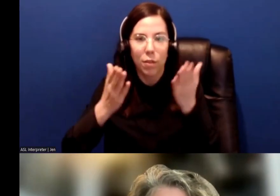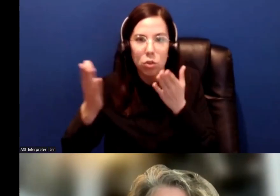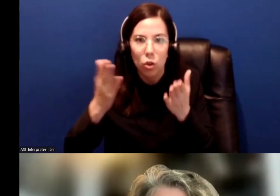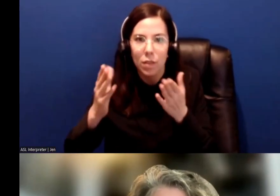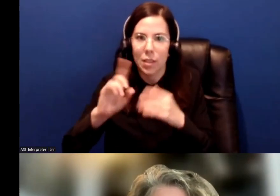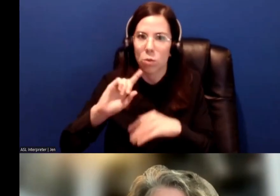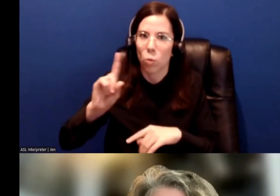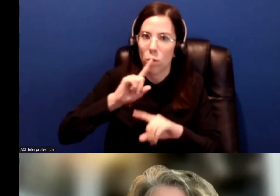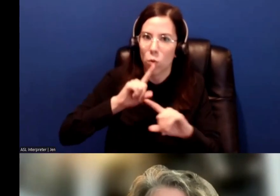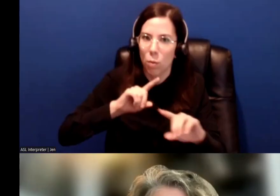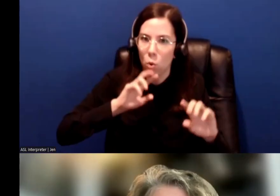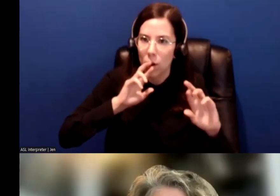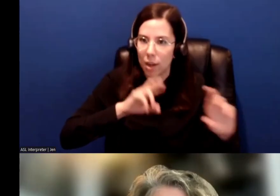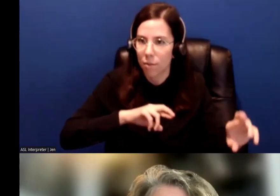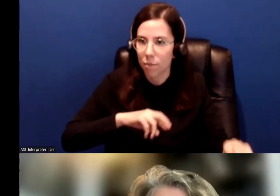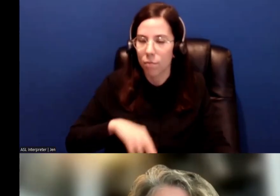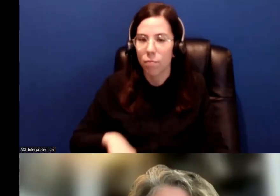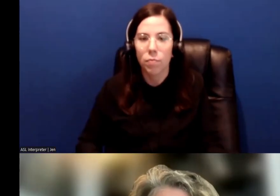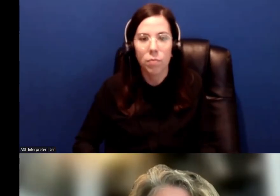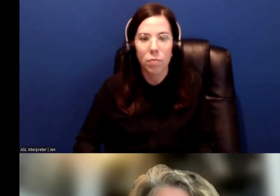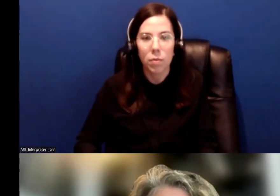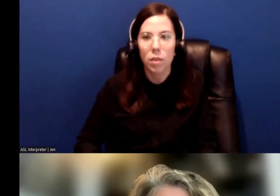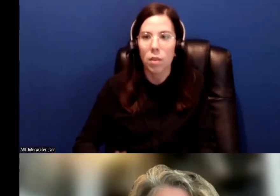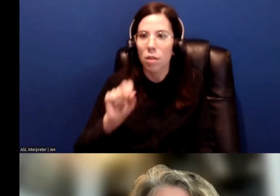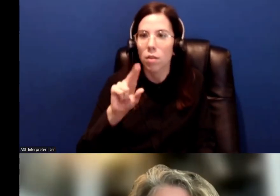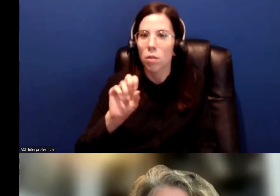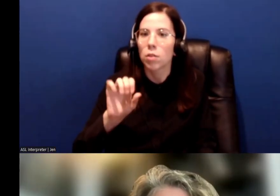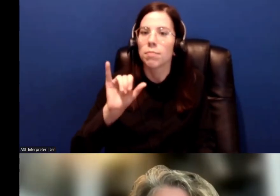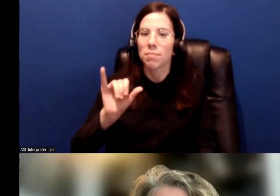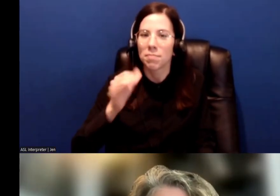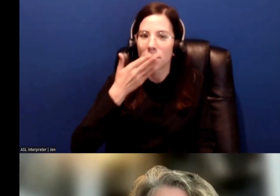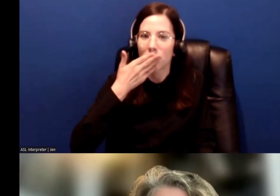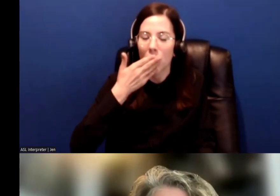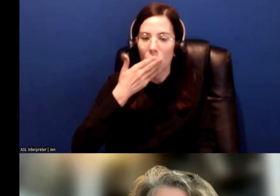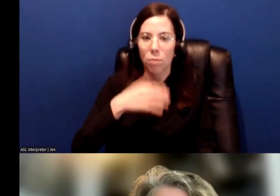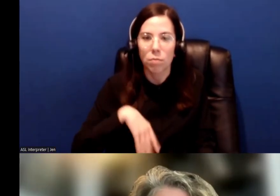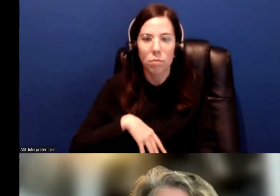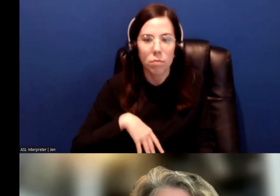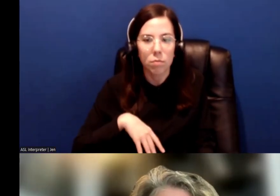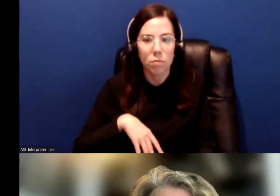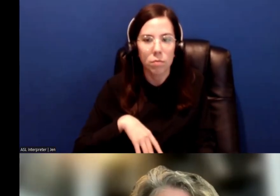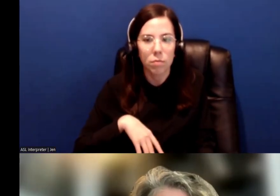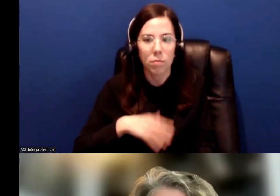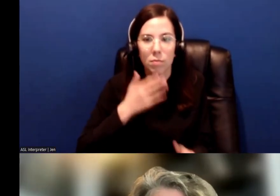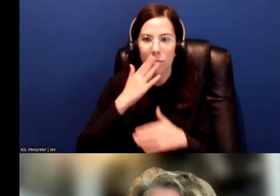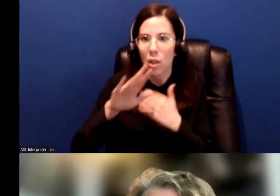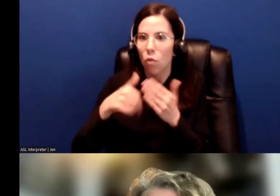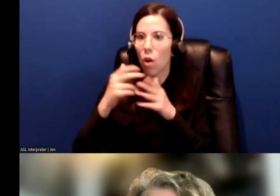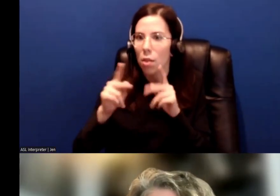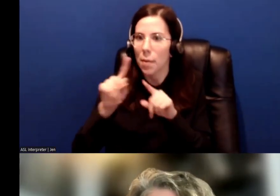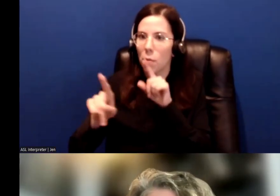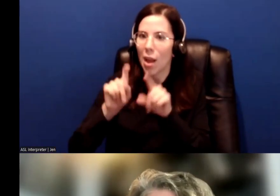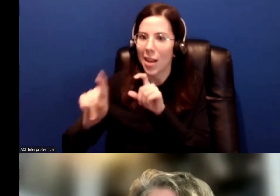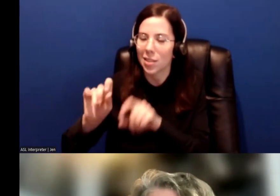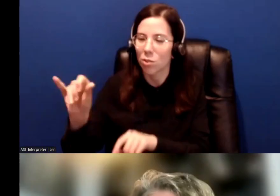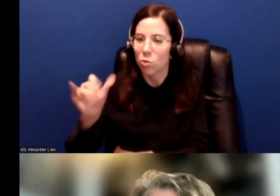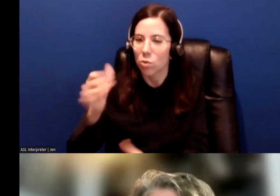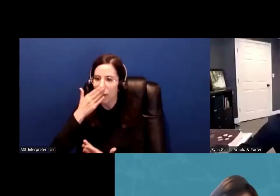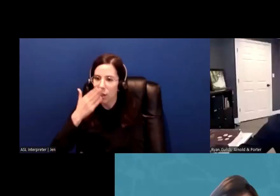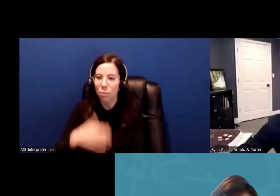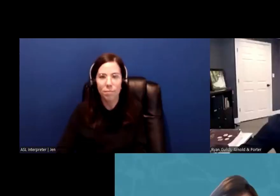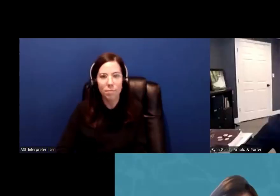reporting. Great. Thank you. And thanks for everyone who put in those questions. Those are great.